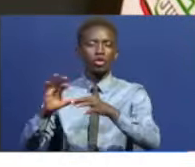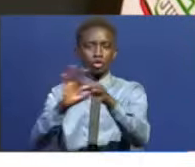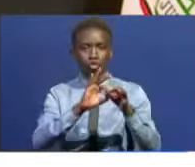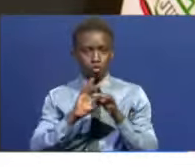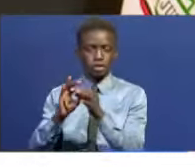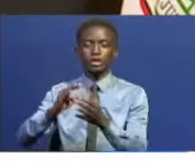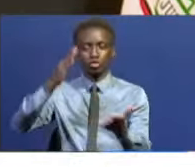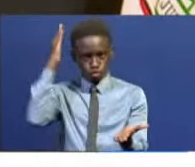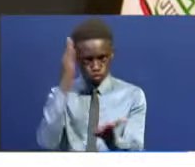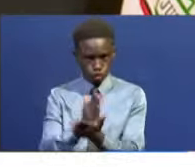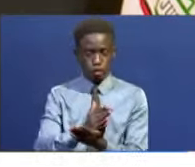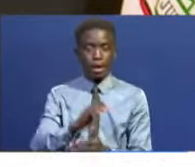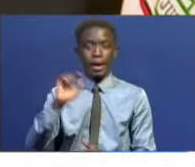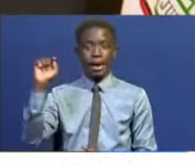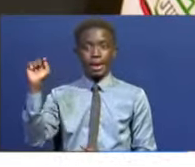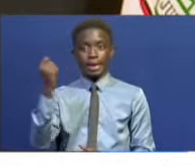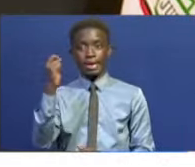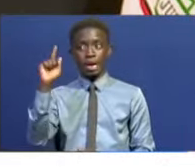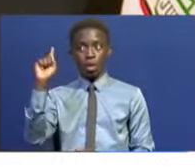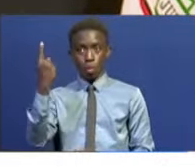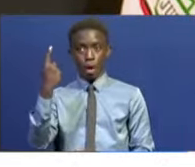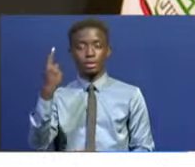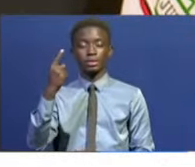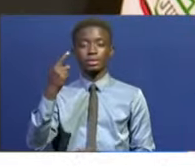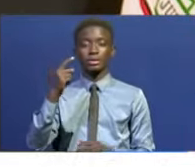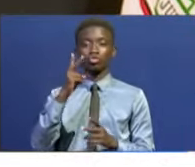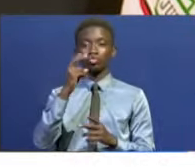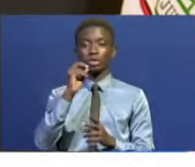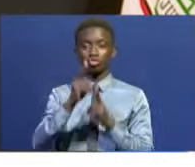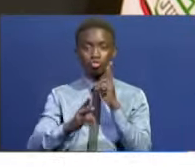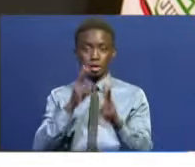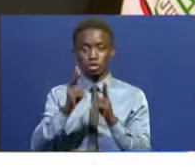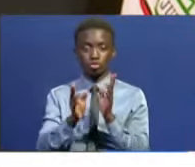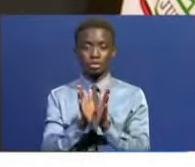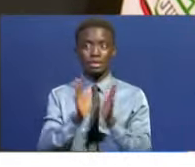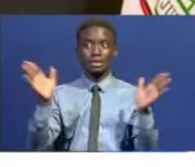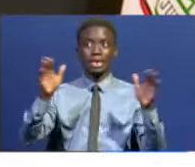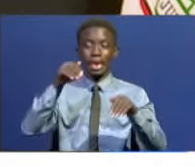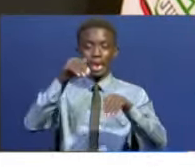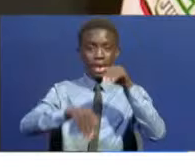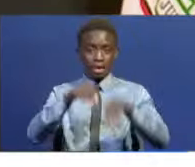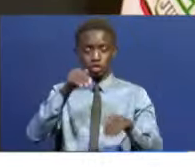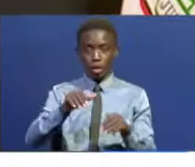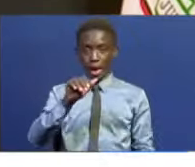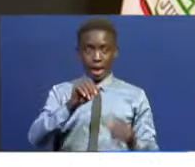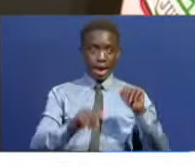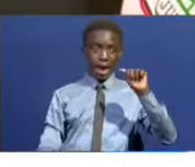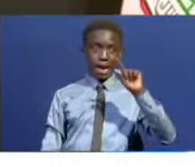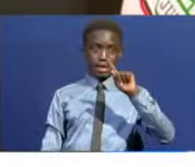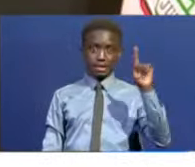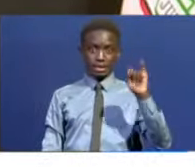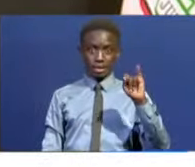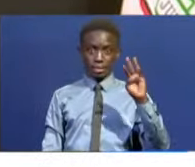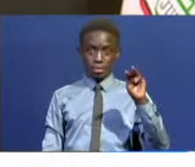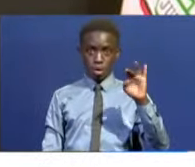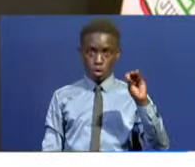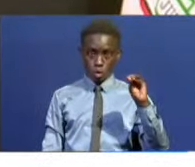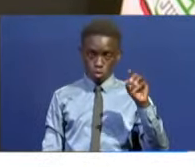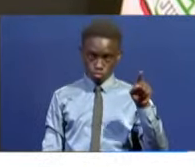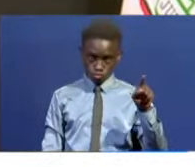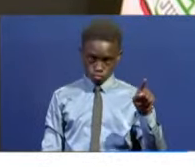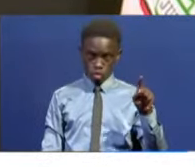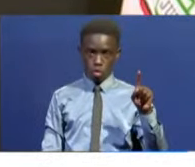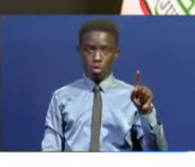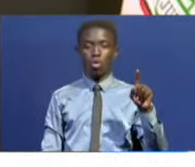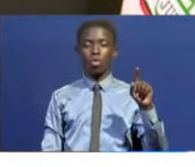Indeed, Kenya Kwanza's main opponent in the 2022 general election, Azimio la Umoja, One Kenya Coalition